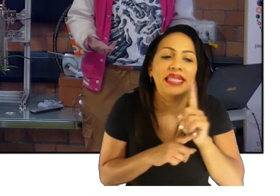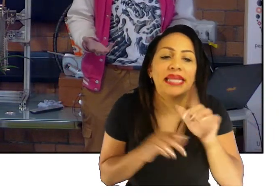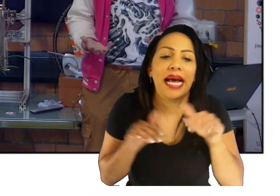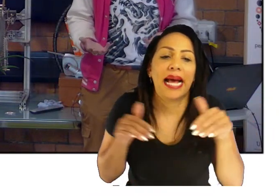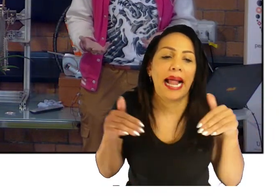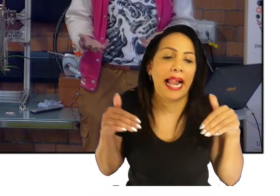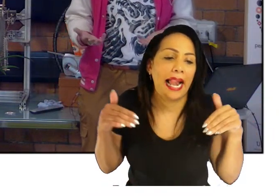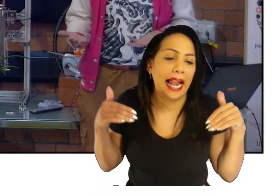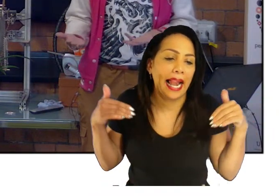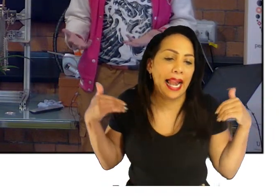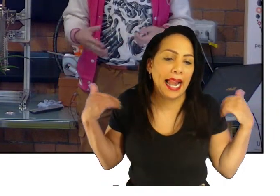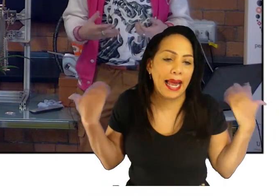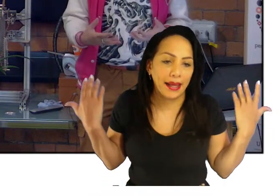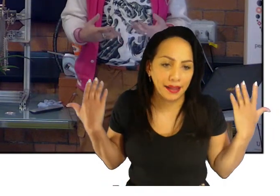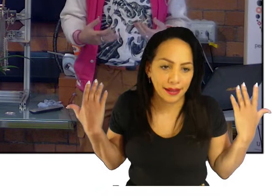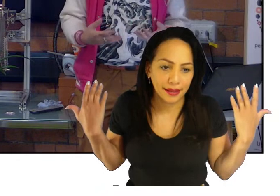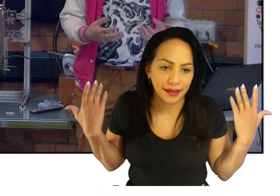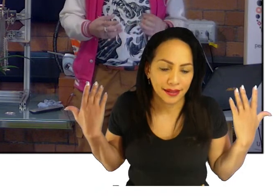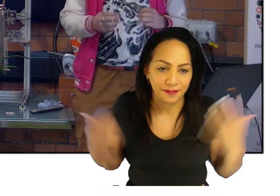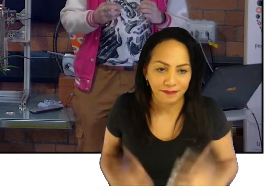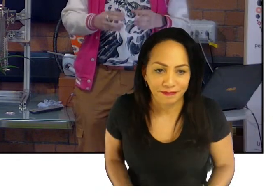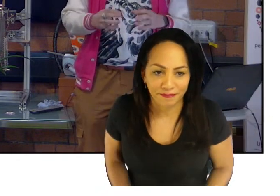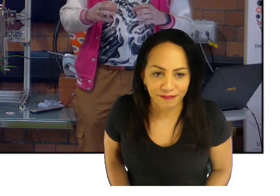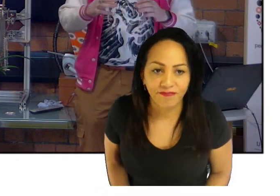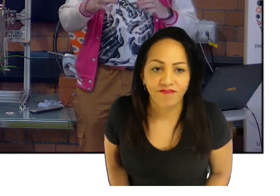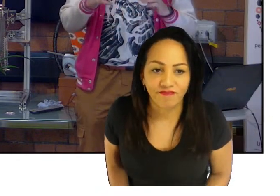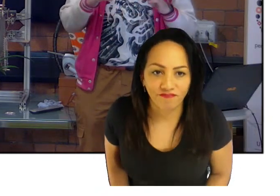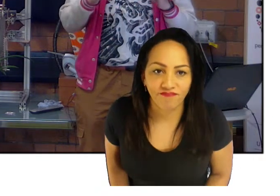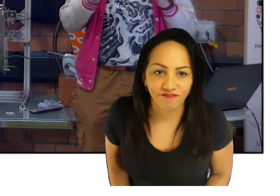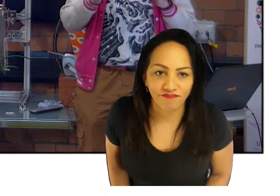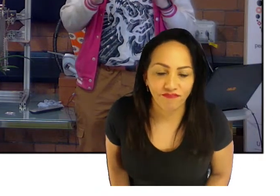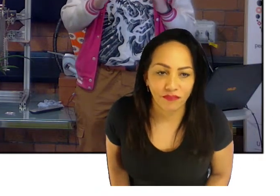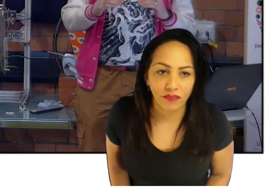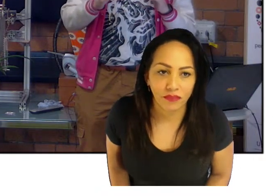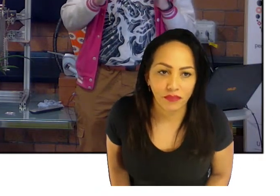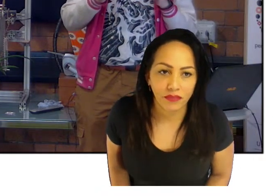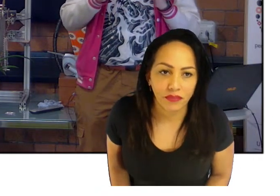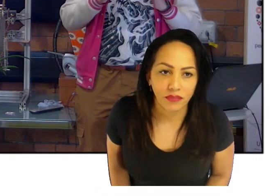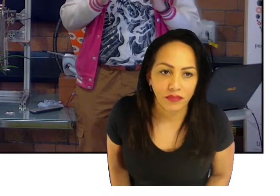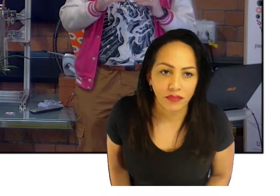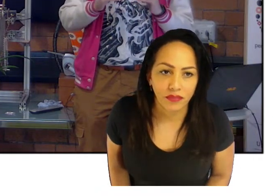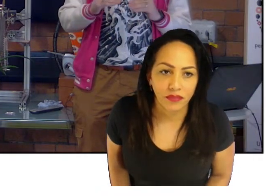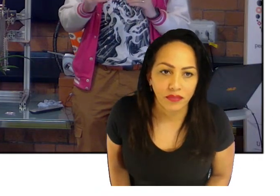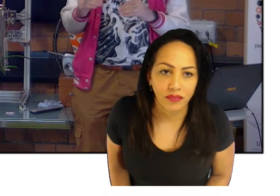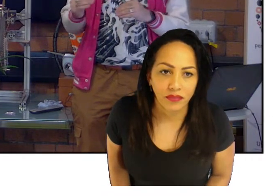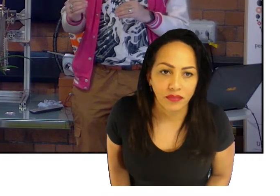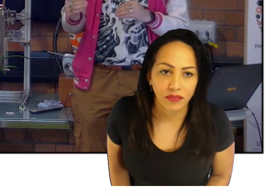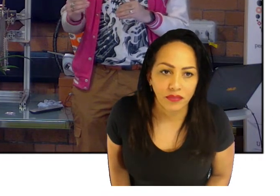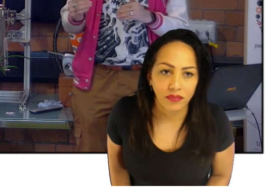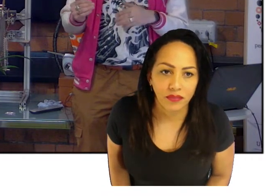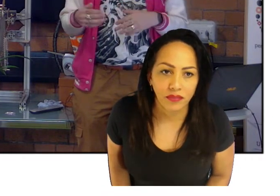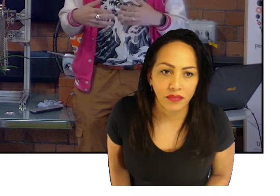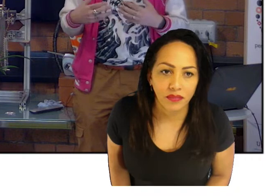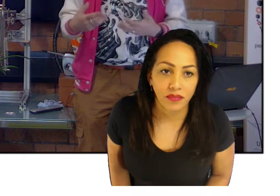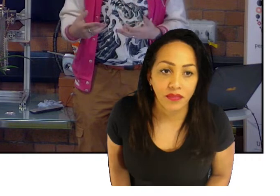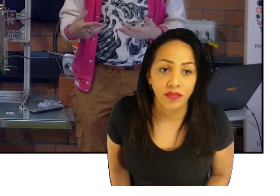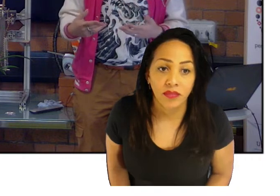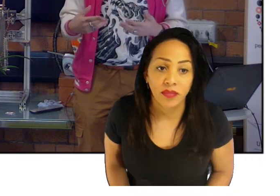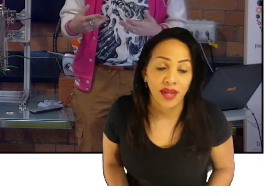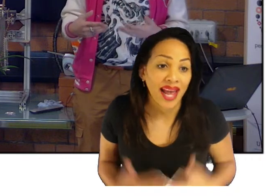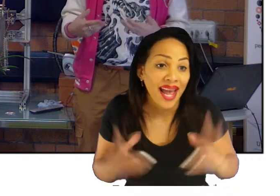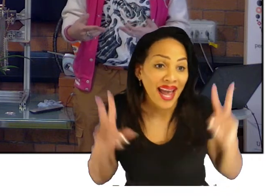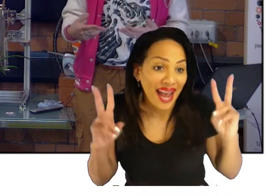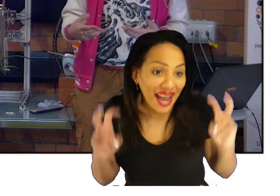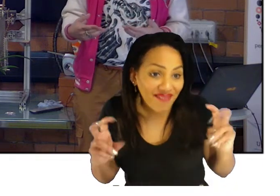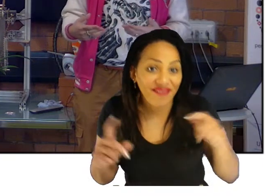Admit that it's not an option. Admit that you can't do the exact thing that they've asked for, but